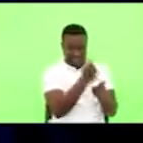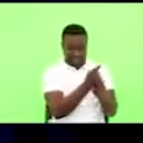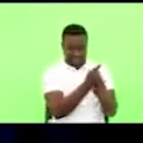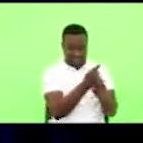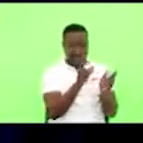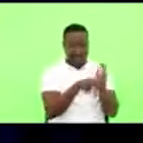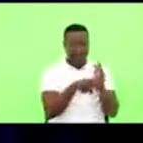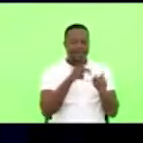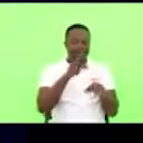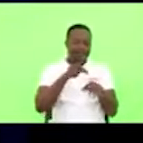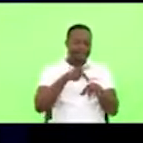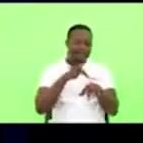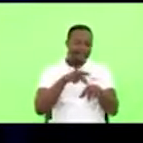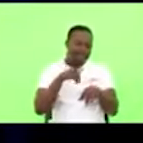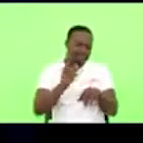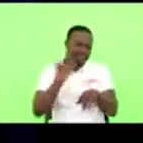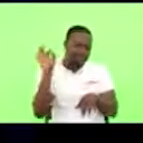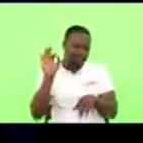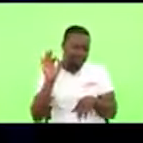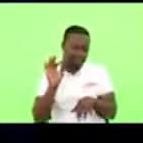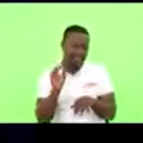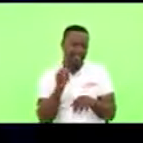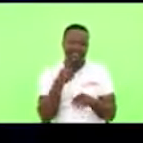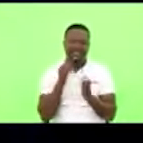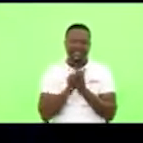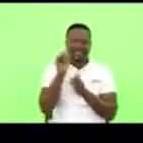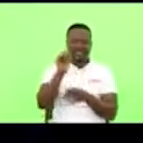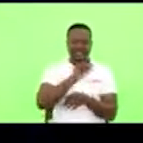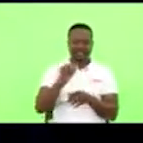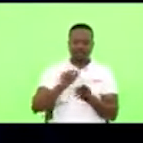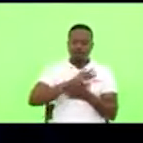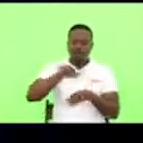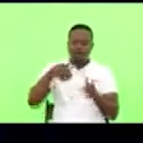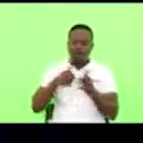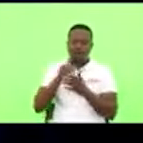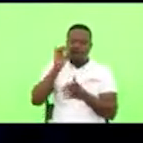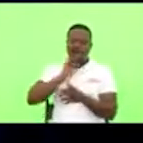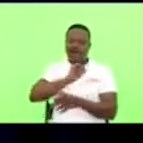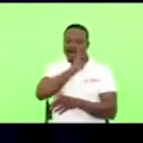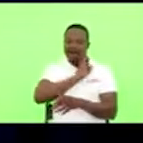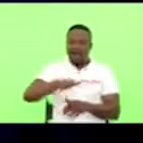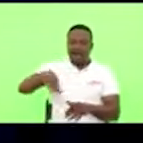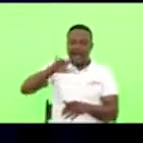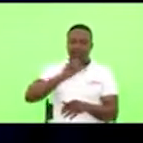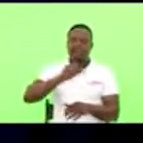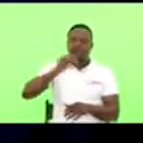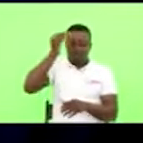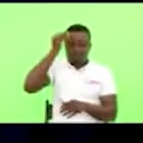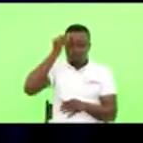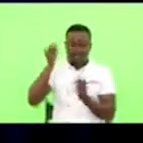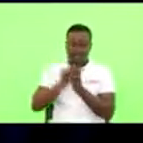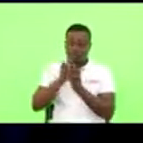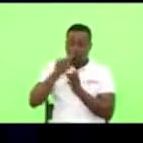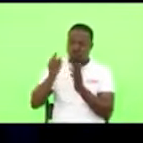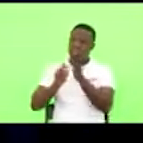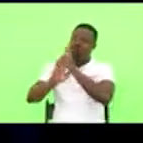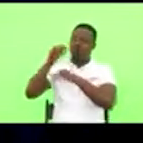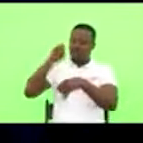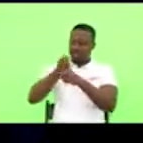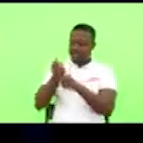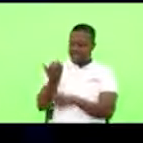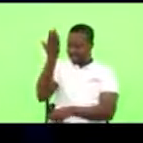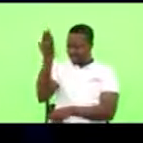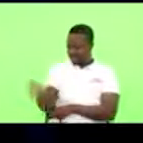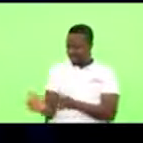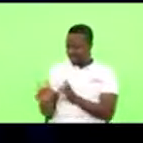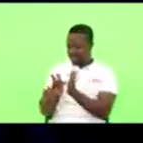still preaching. Therefore, let all Israel be assured of this. God has made this Jesus,